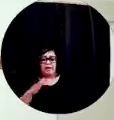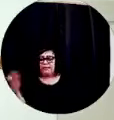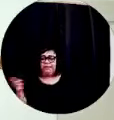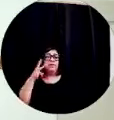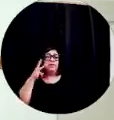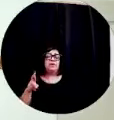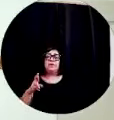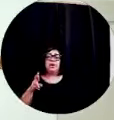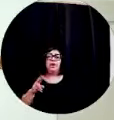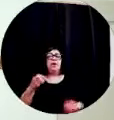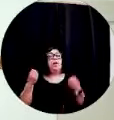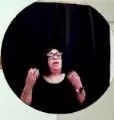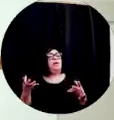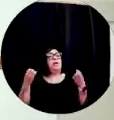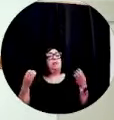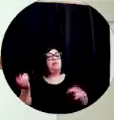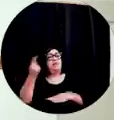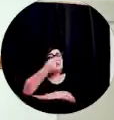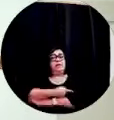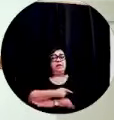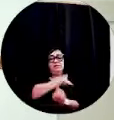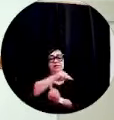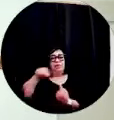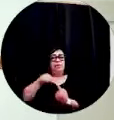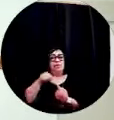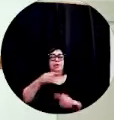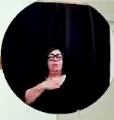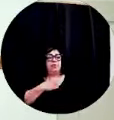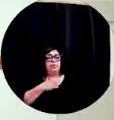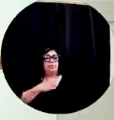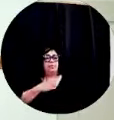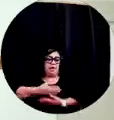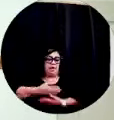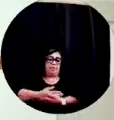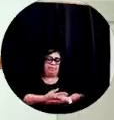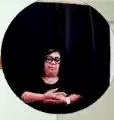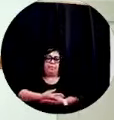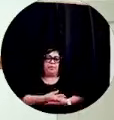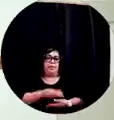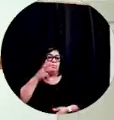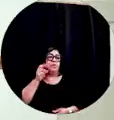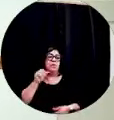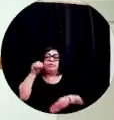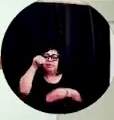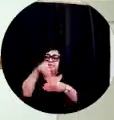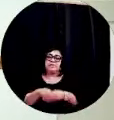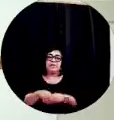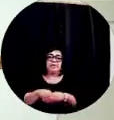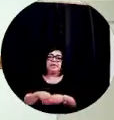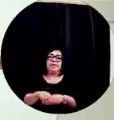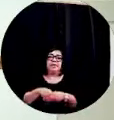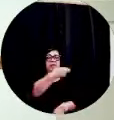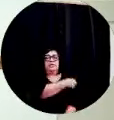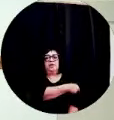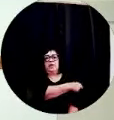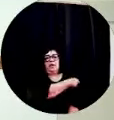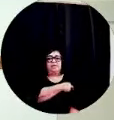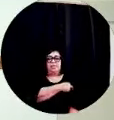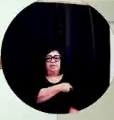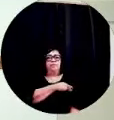I could tell you from here to there how many squares it was. I could tell you how many lights was there. I could tell you